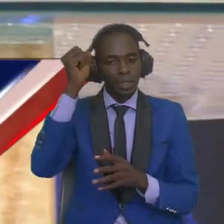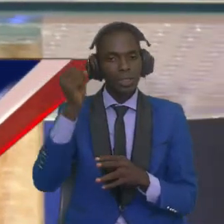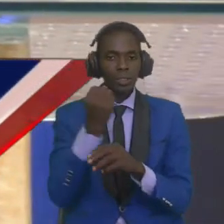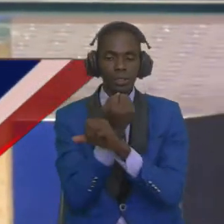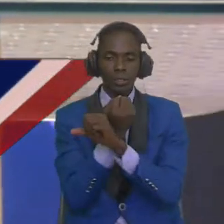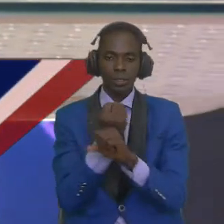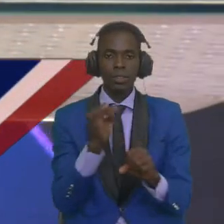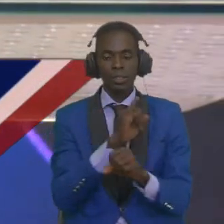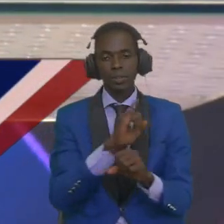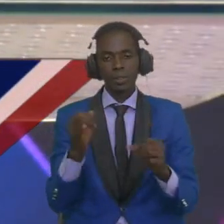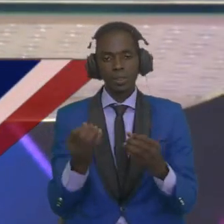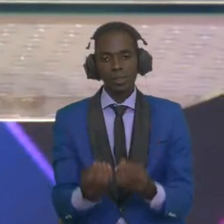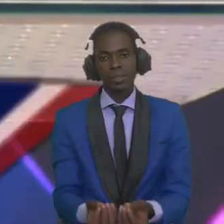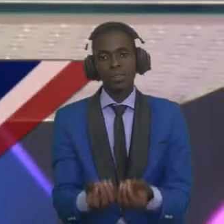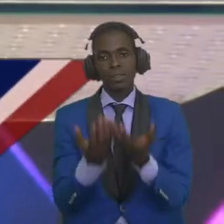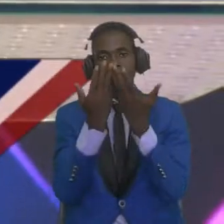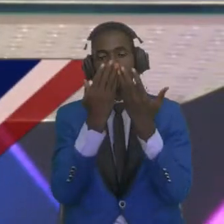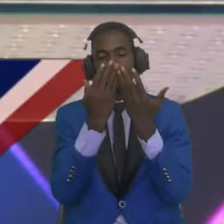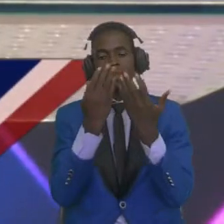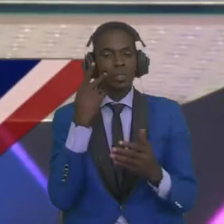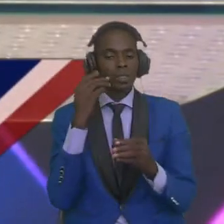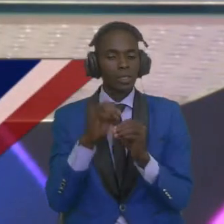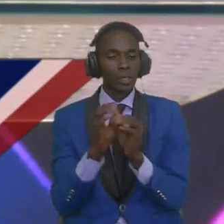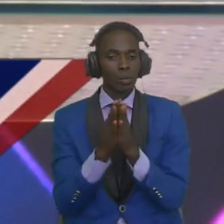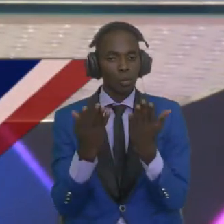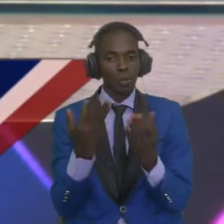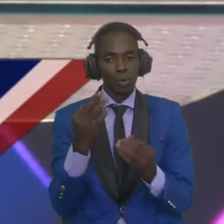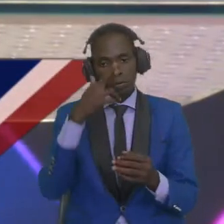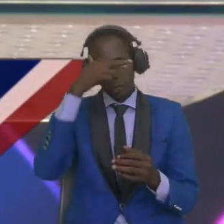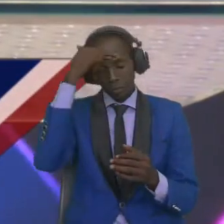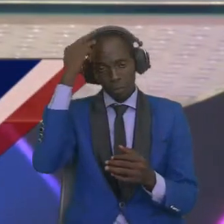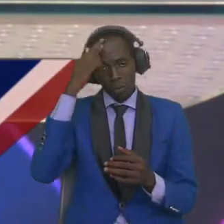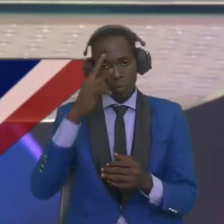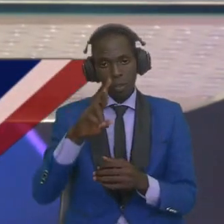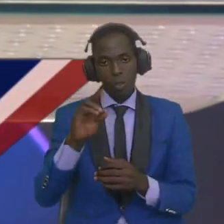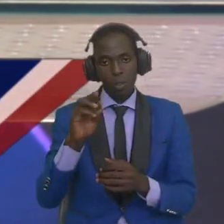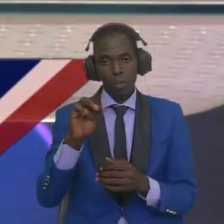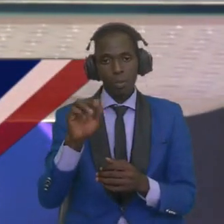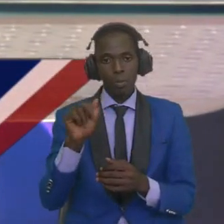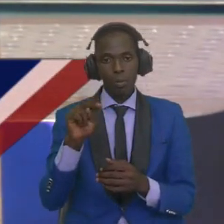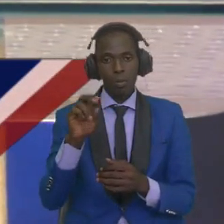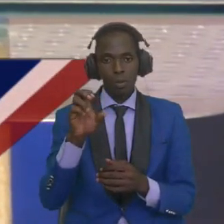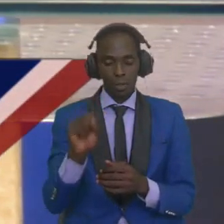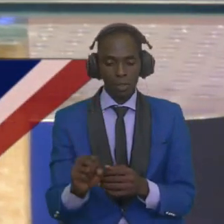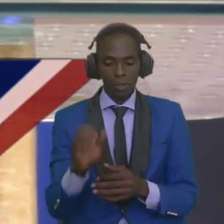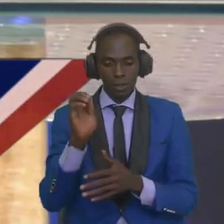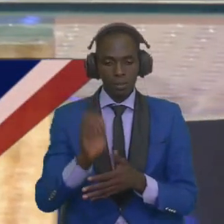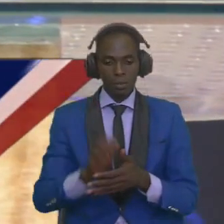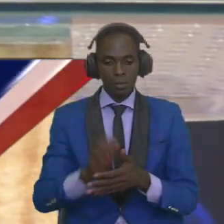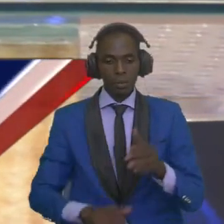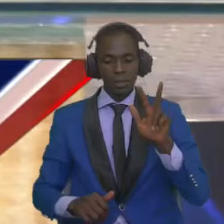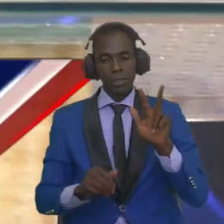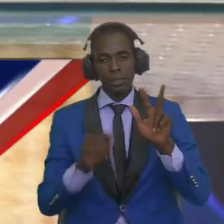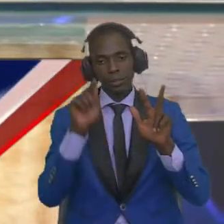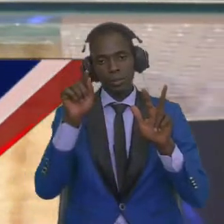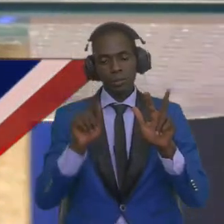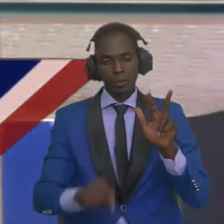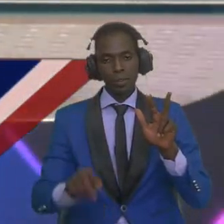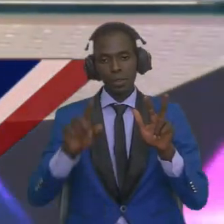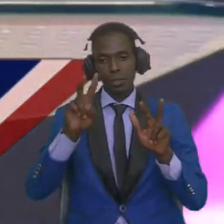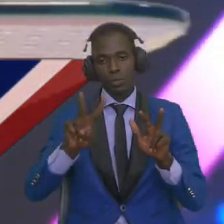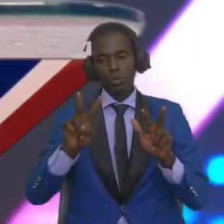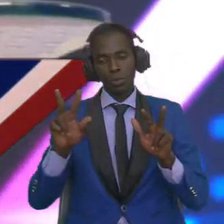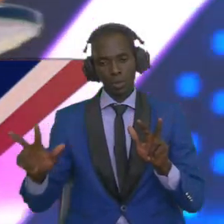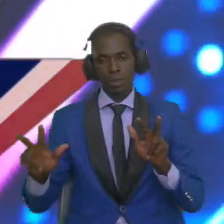sacrifice. Look at Romans chapter 3 verse 23. For all have sinned and come short of the glory of God.